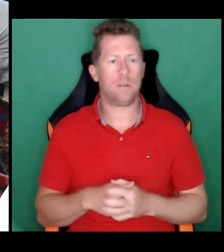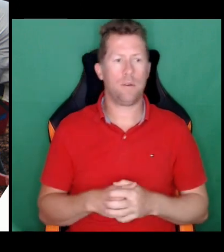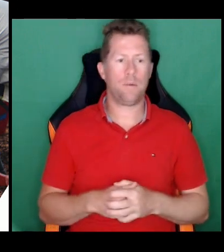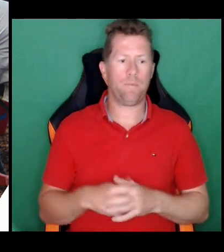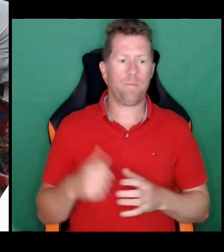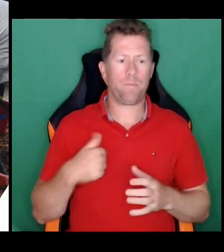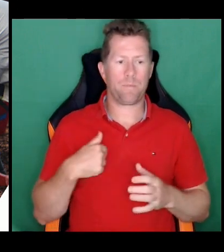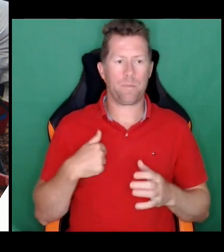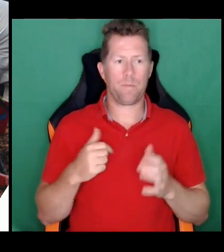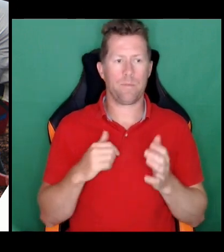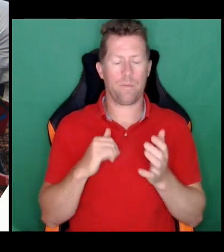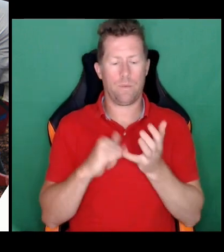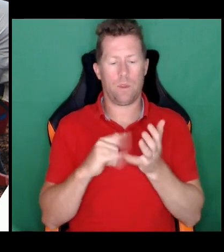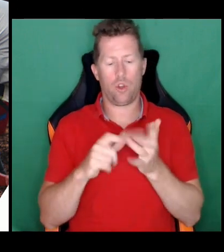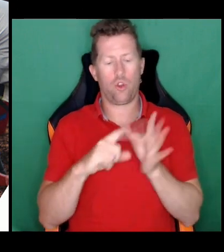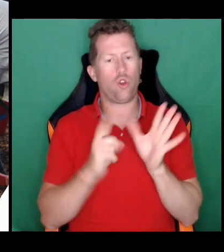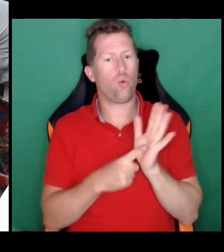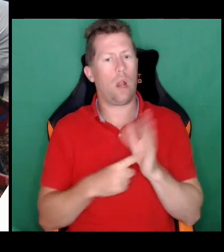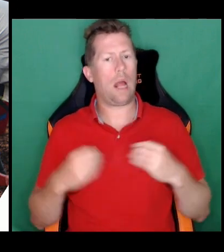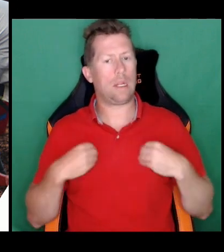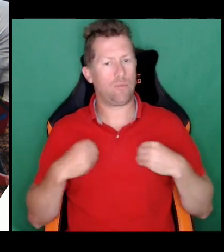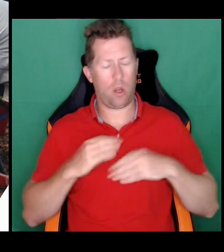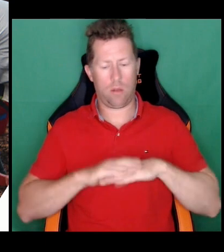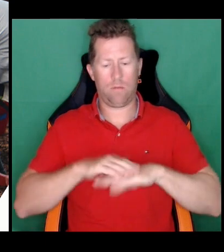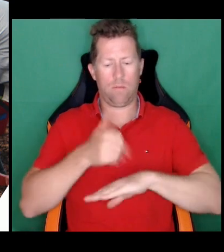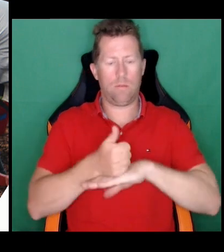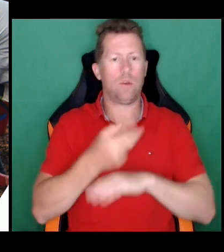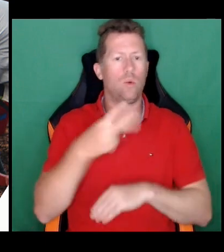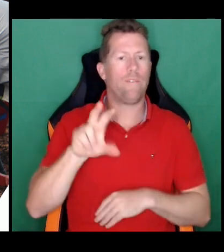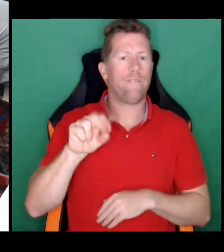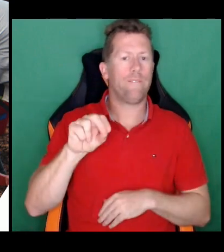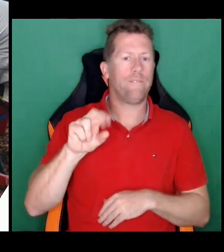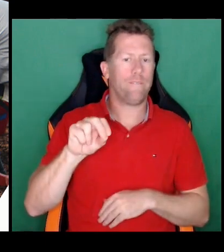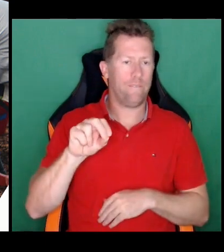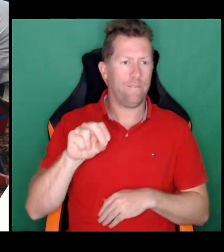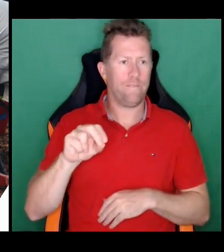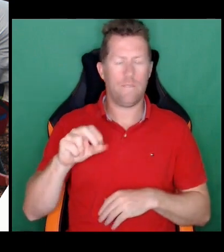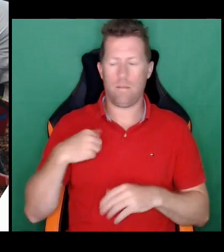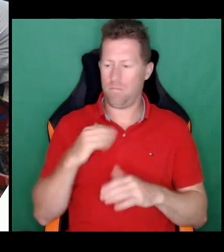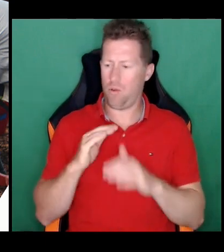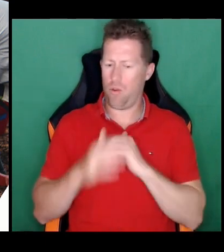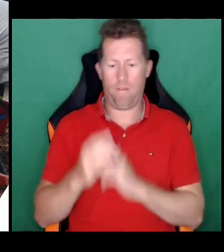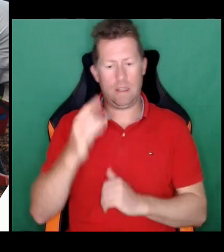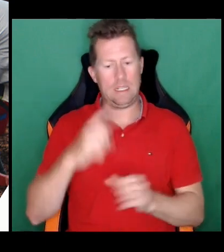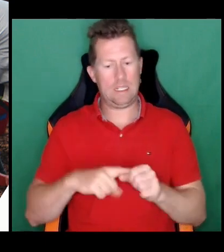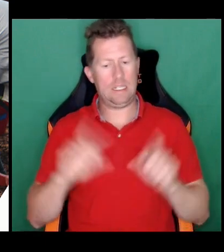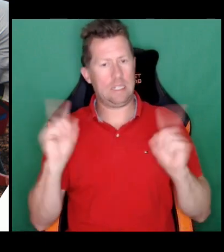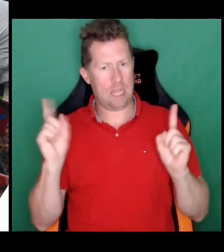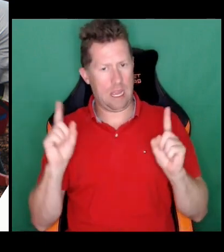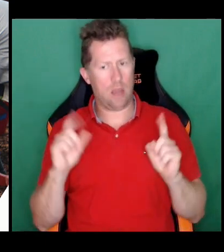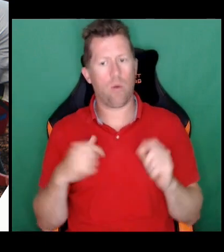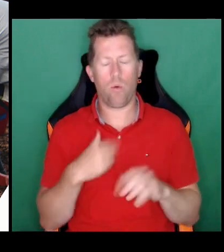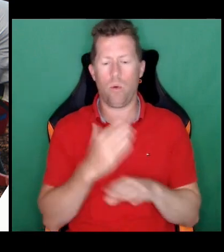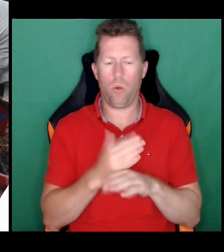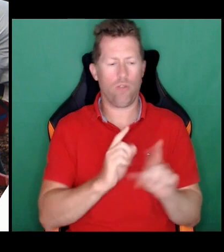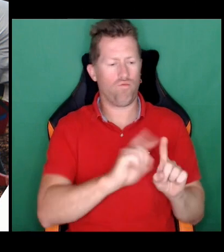We're a social enterprise established in 2012, so we've been running for just over a decade now, and we work across a